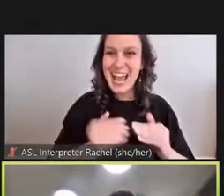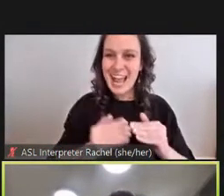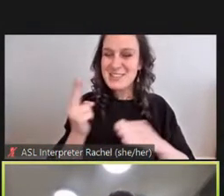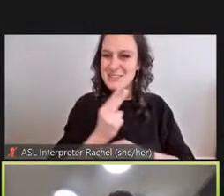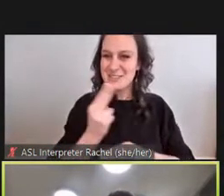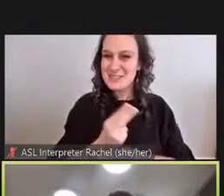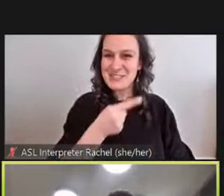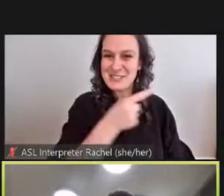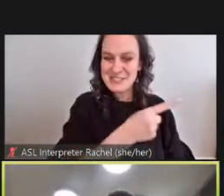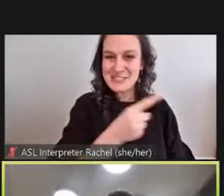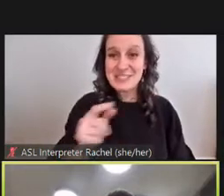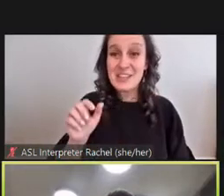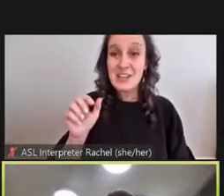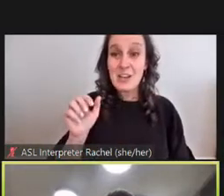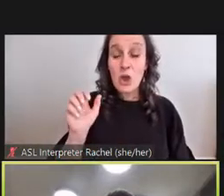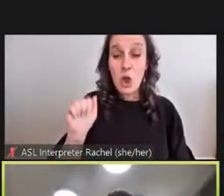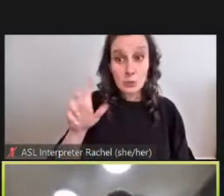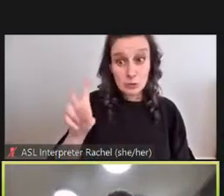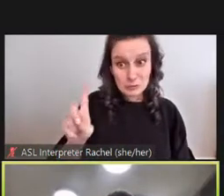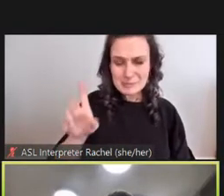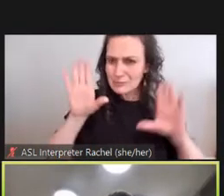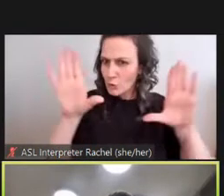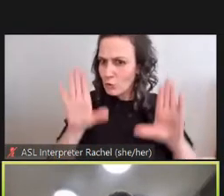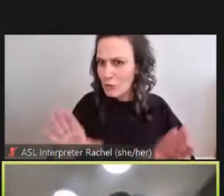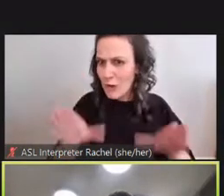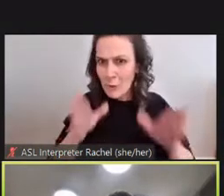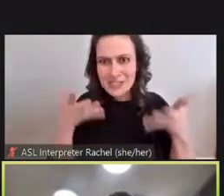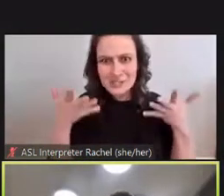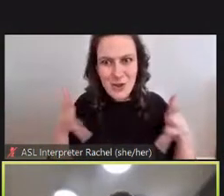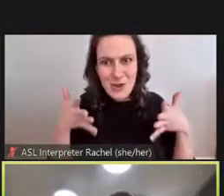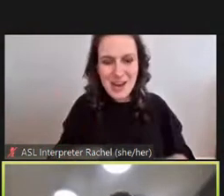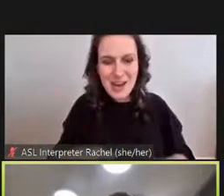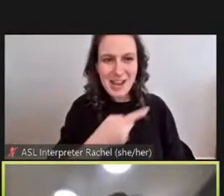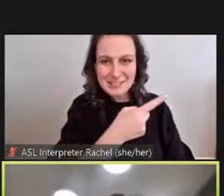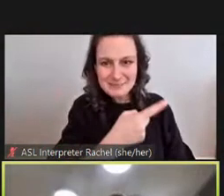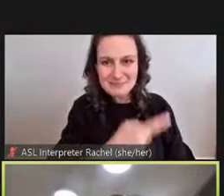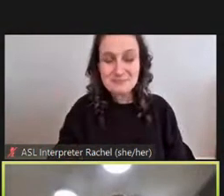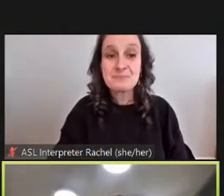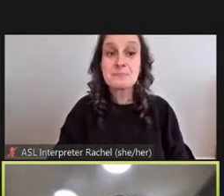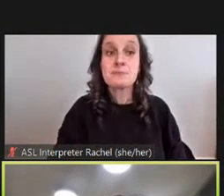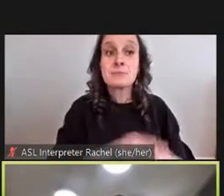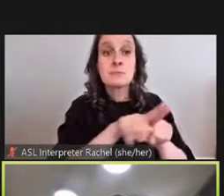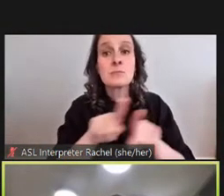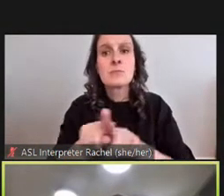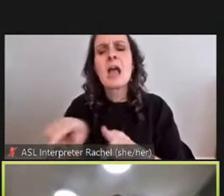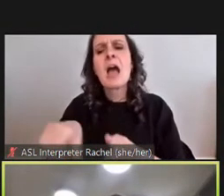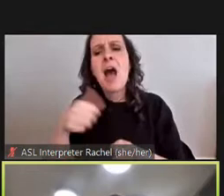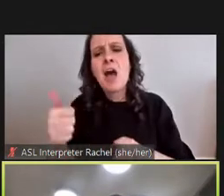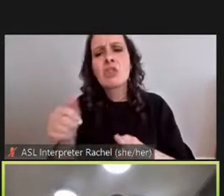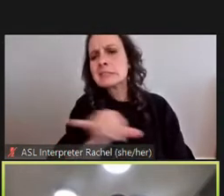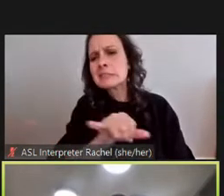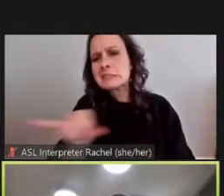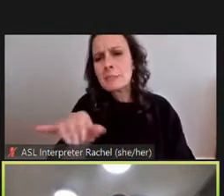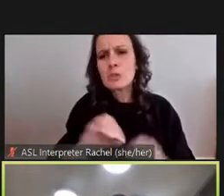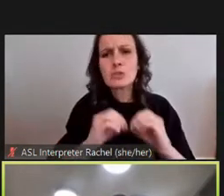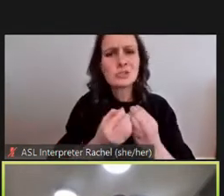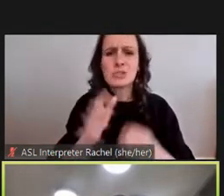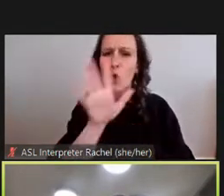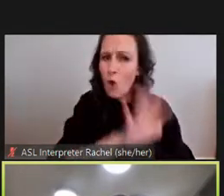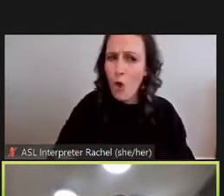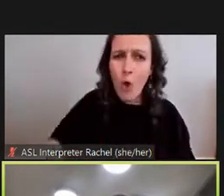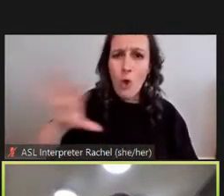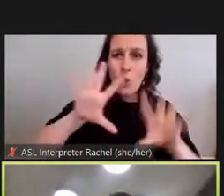used audio description in great ways already. And then there's also other similar organizations all over the world, like,